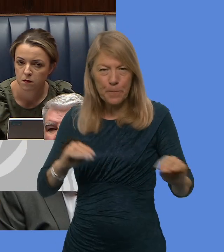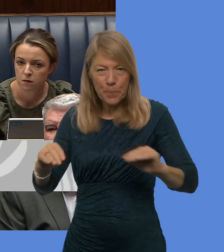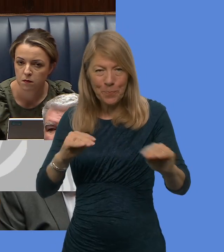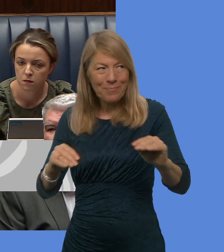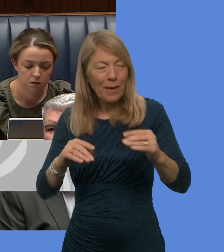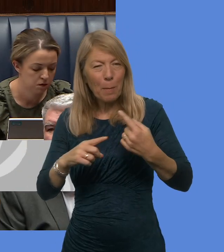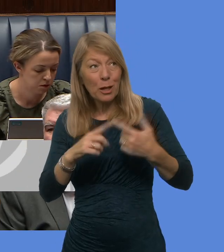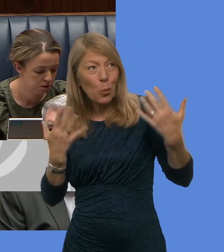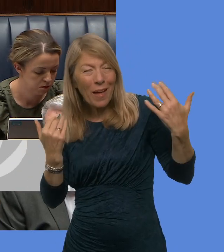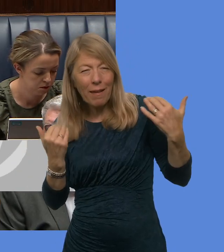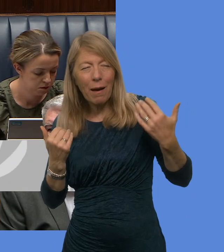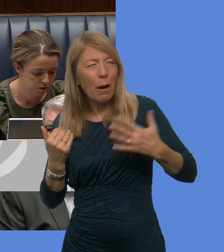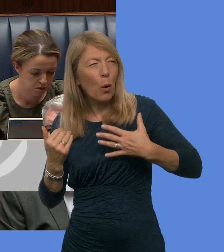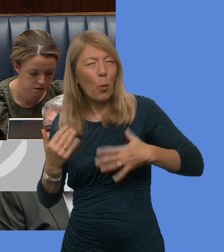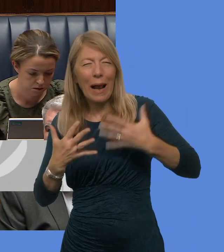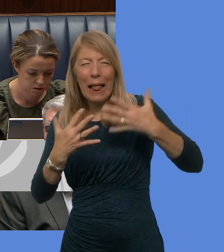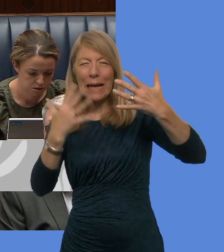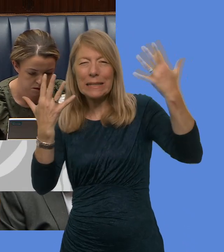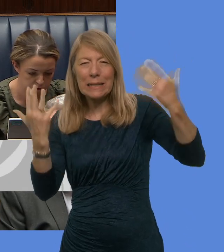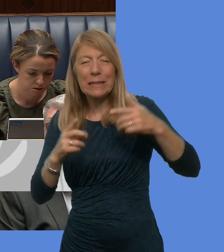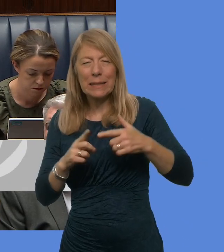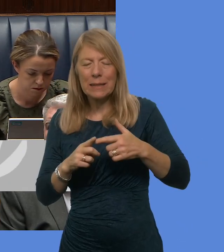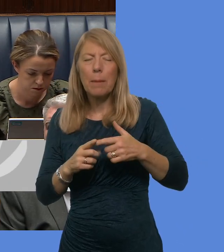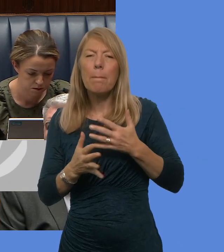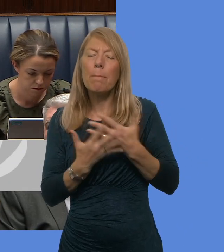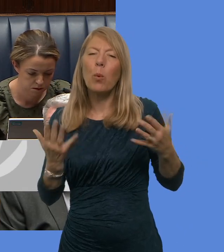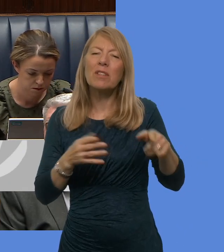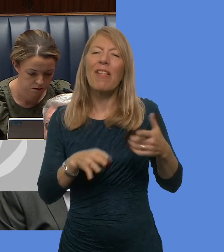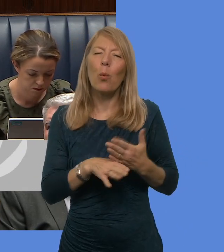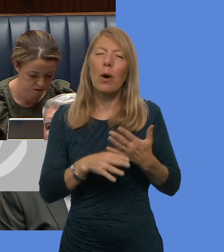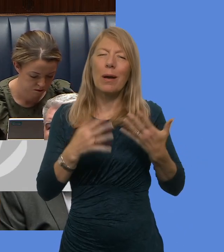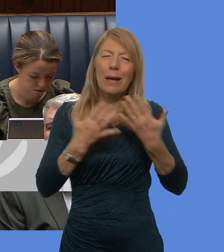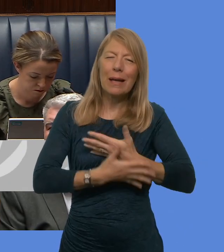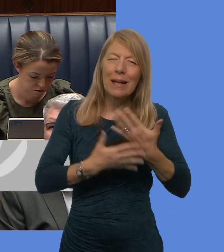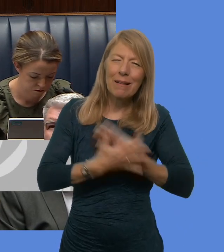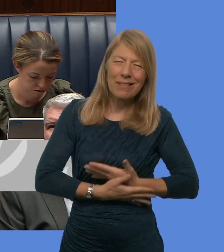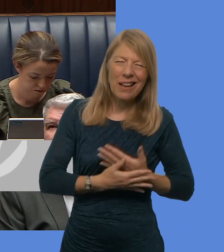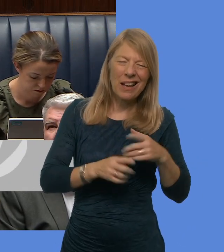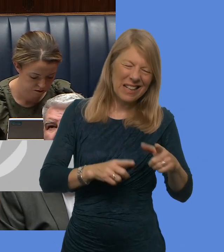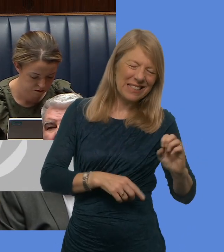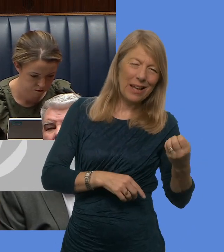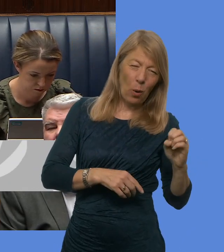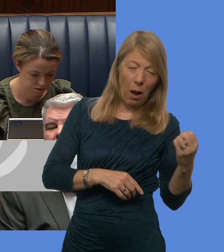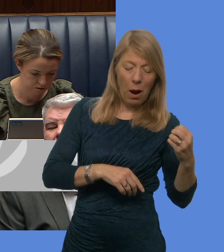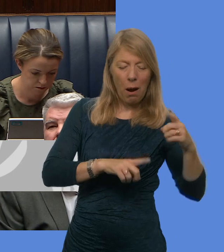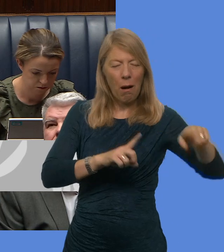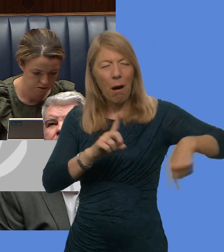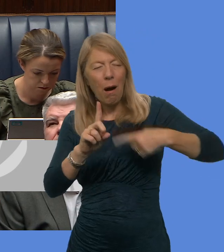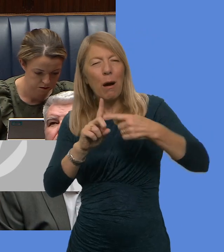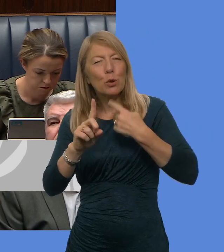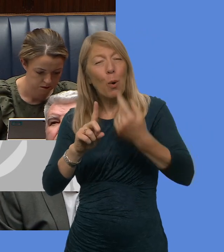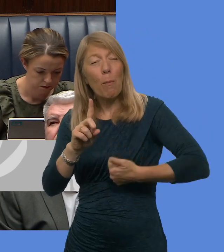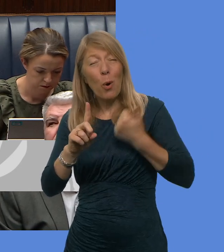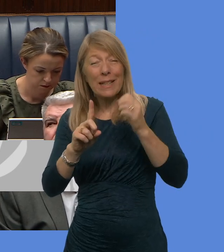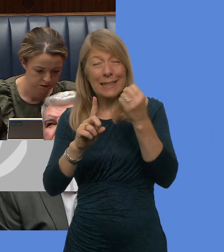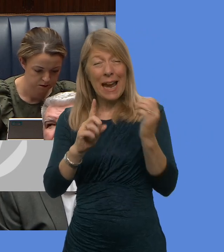a.m. in the morning, or 10 in the evening and 6 a.m. in the morning. And there'll be further works in the weeks and months ahead,